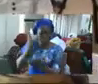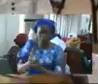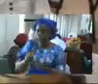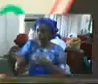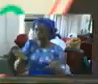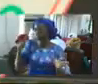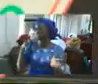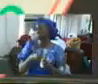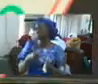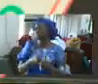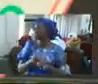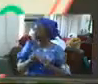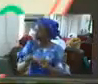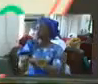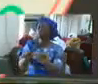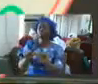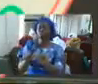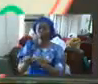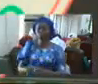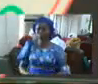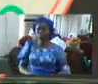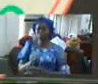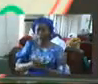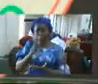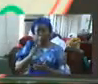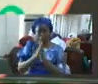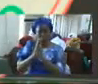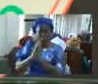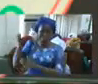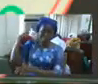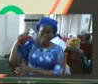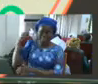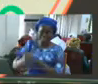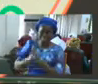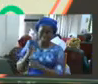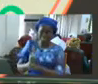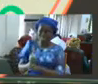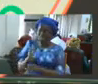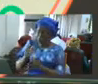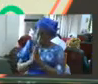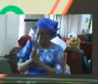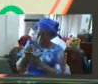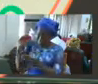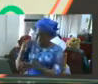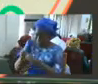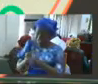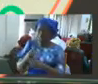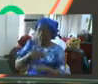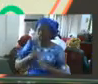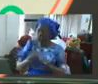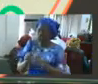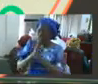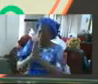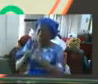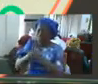Some of us prayed last year like we have never prayed before. If it